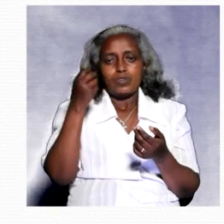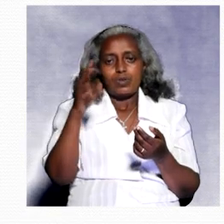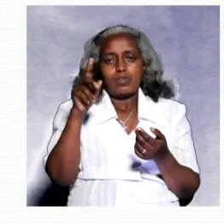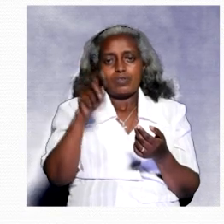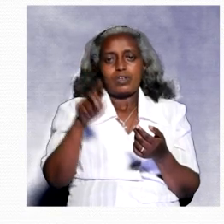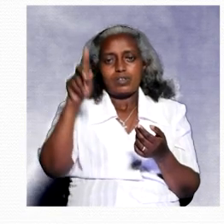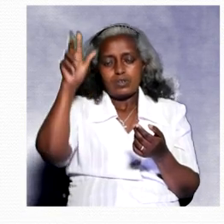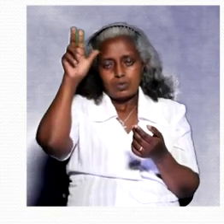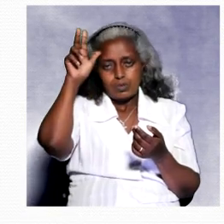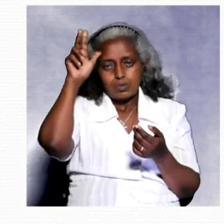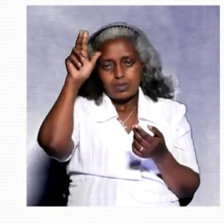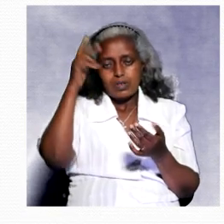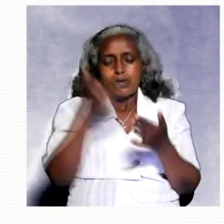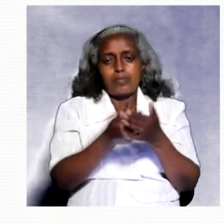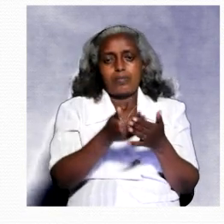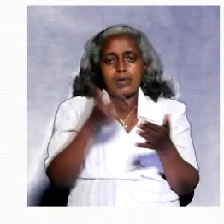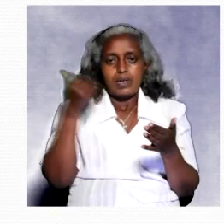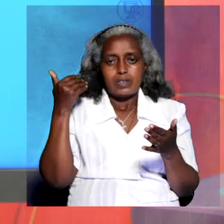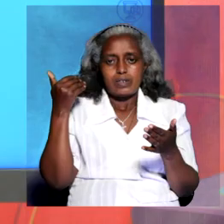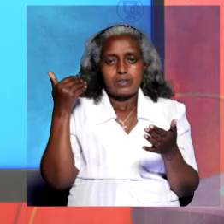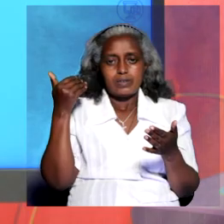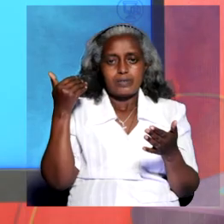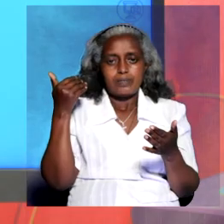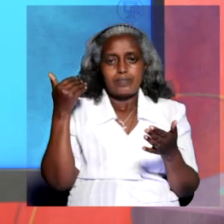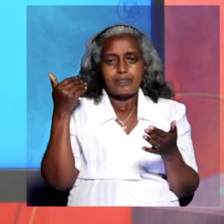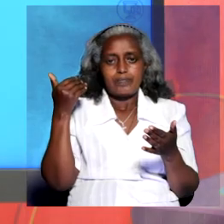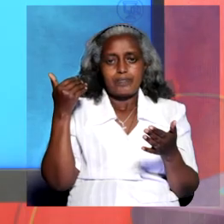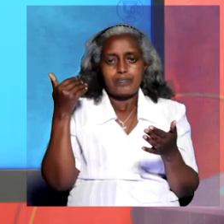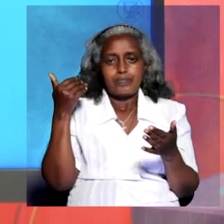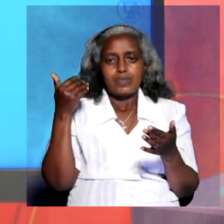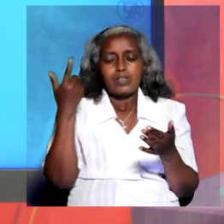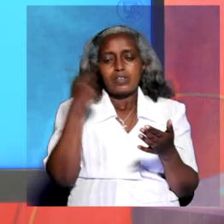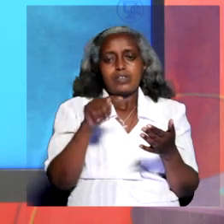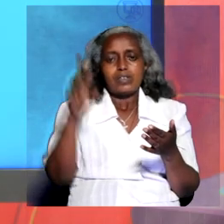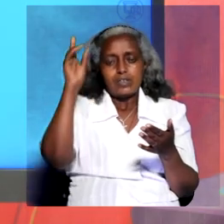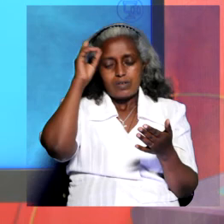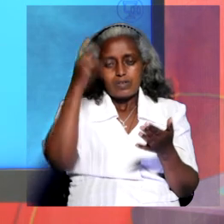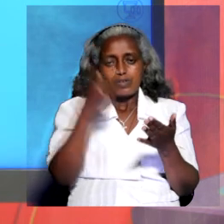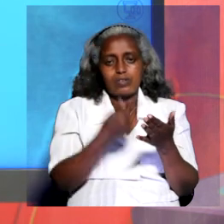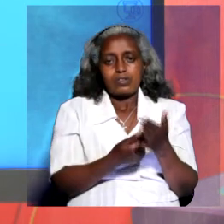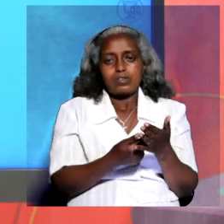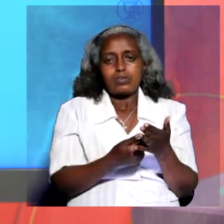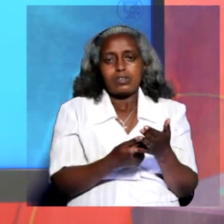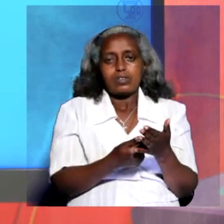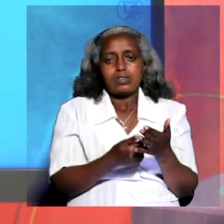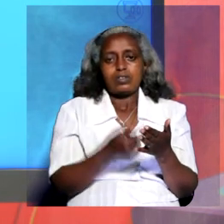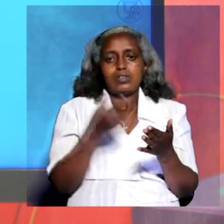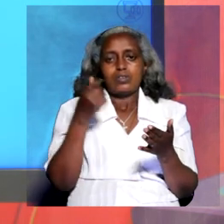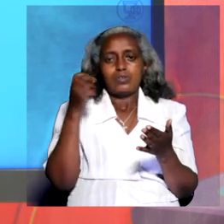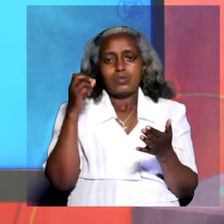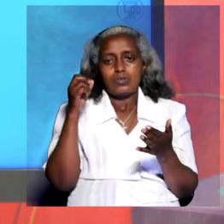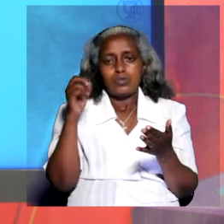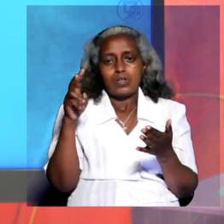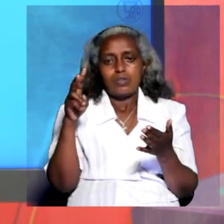12x cubed minus the derivative of this one is this